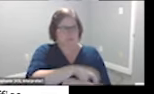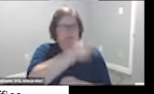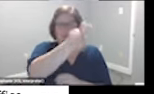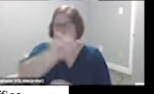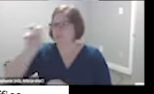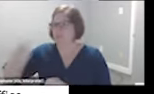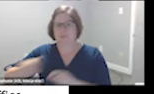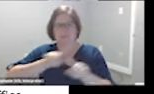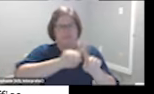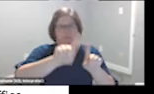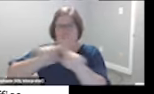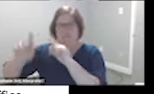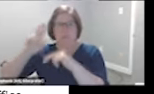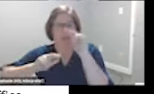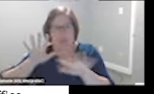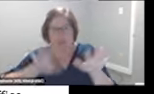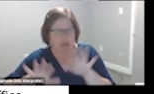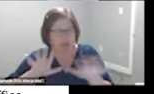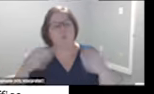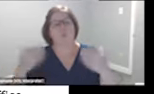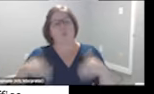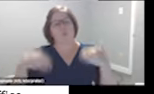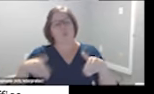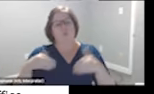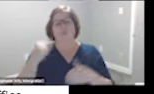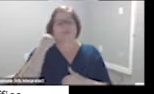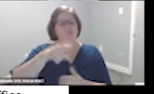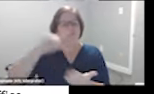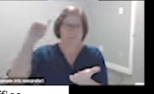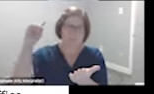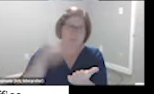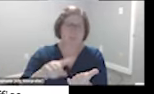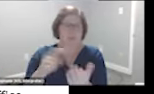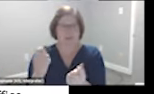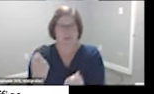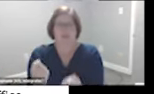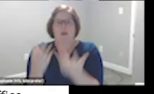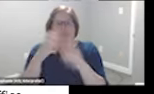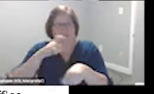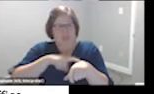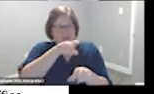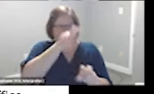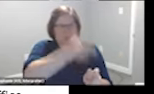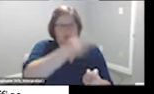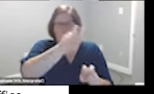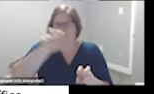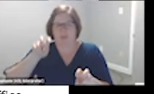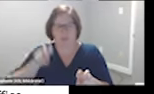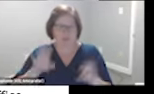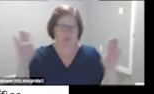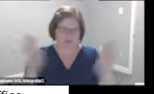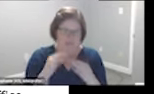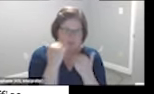So it can help lower stress and anxiety too if you minimize the number of buildings that you operate in.